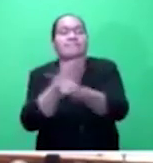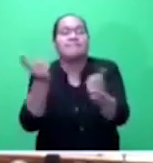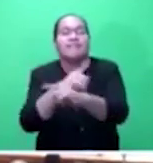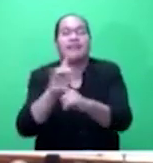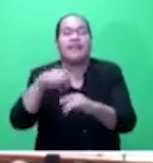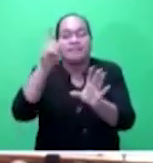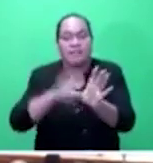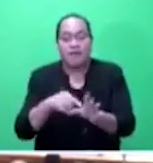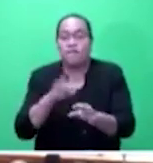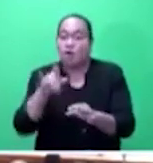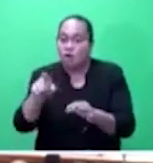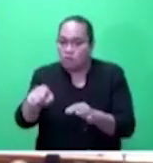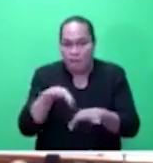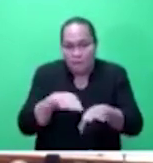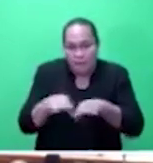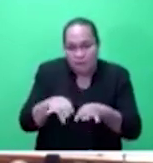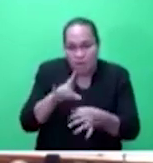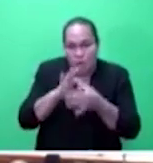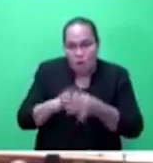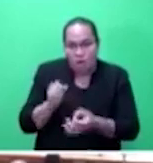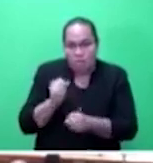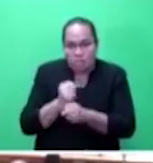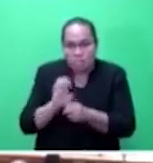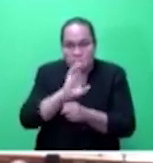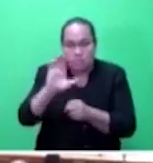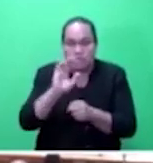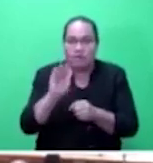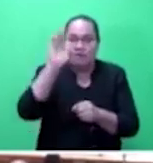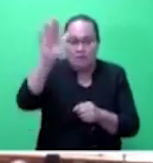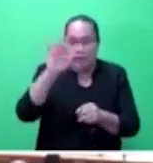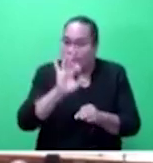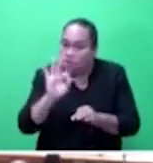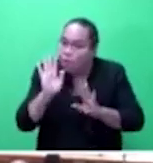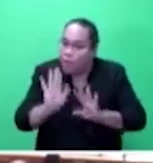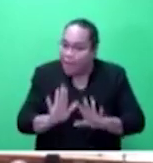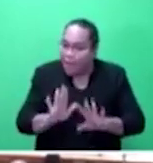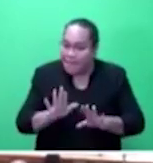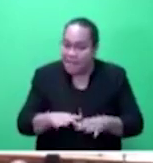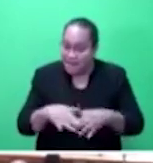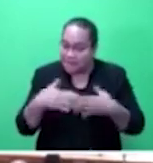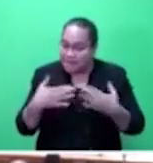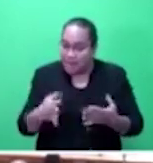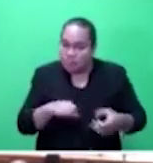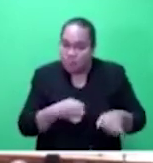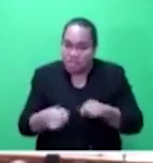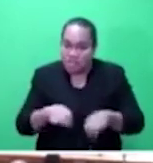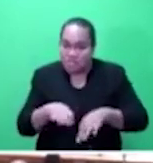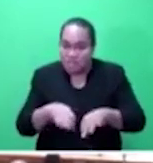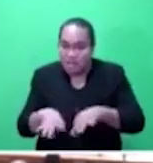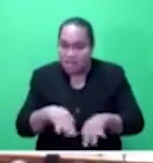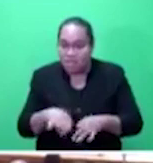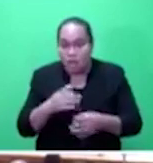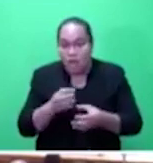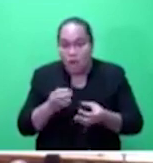position your business for the long. Do not wait, I should say, Mr. Speaker, sir, if I can read that. Do not wait to make the strategic moves and structural changes